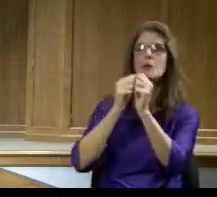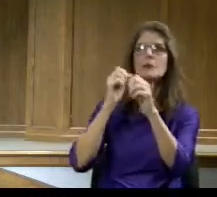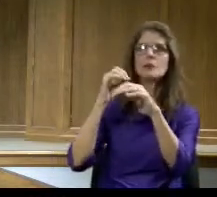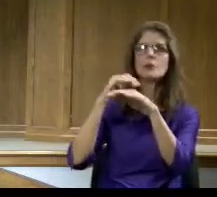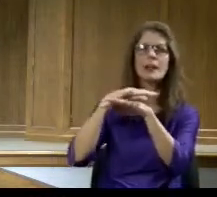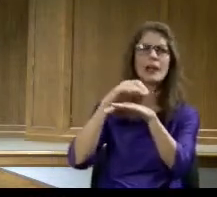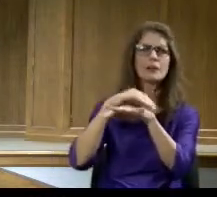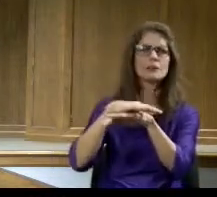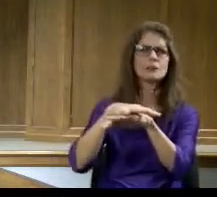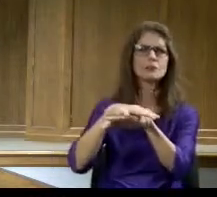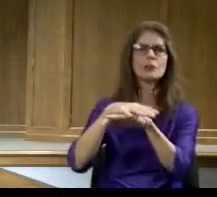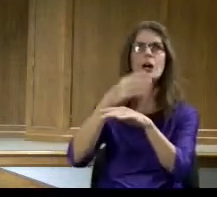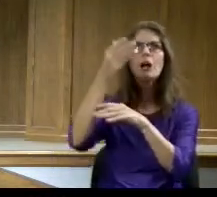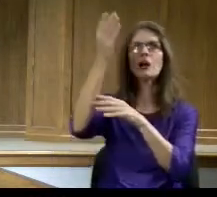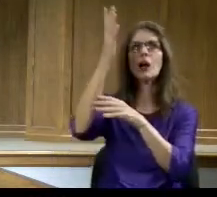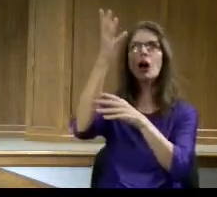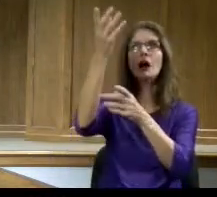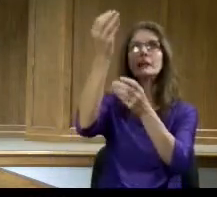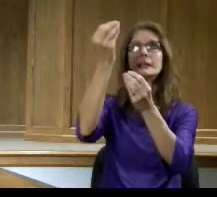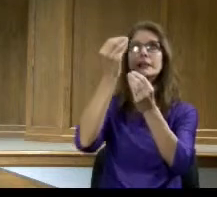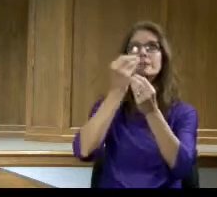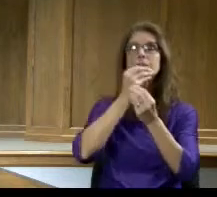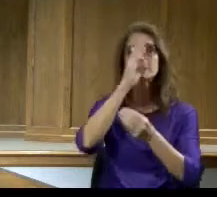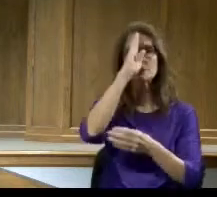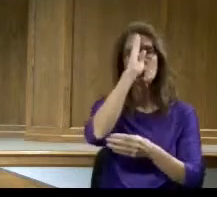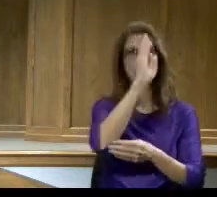God gives us direction.